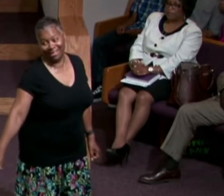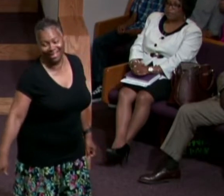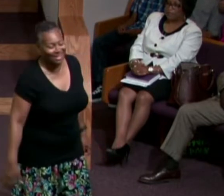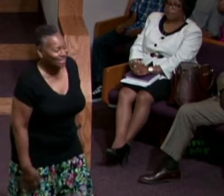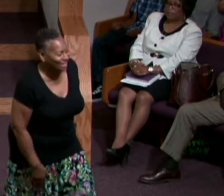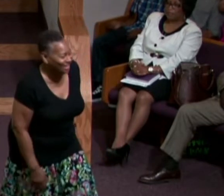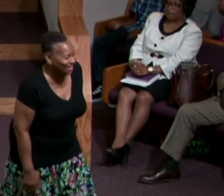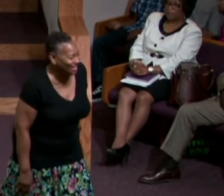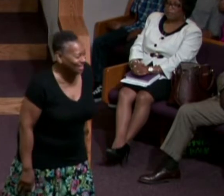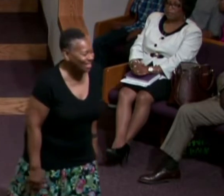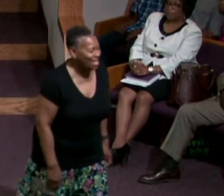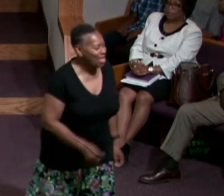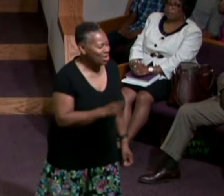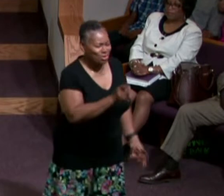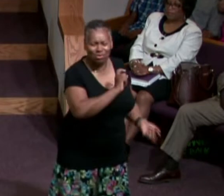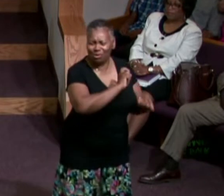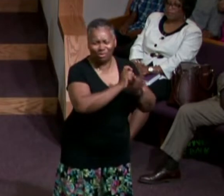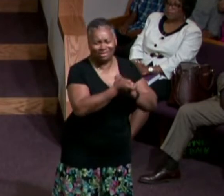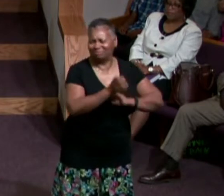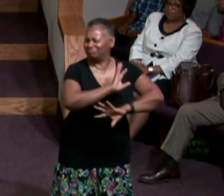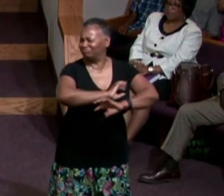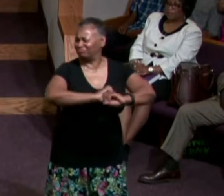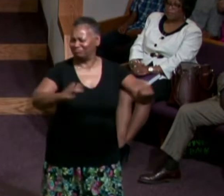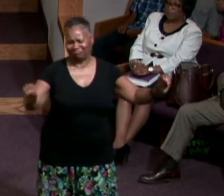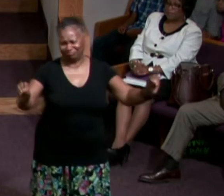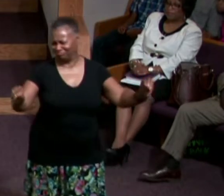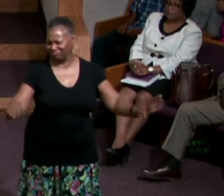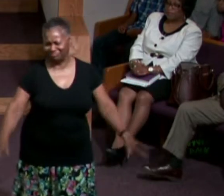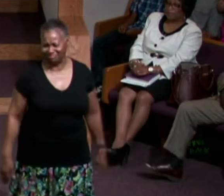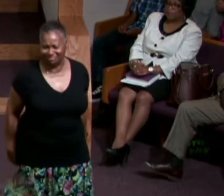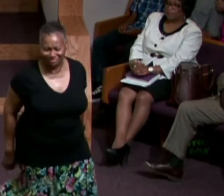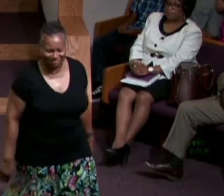that you about to change anything.